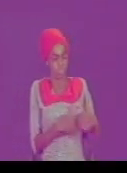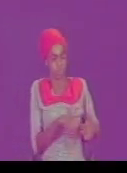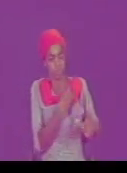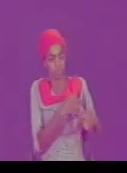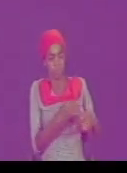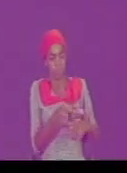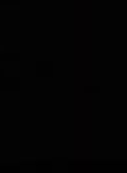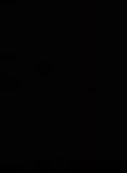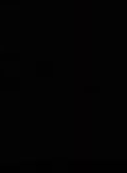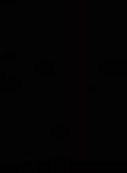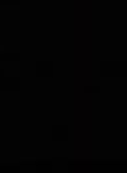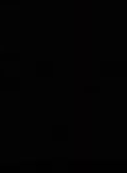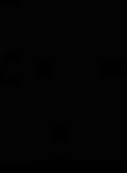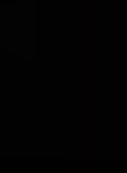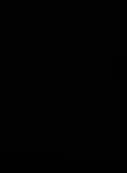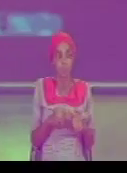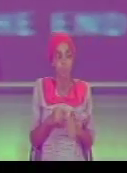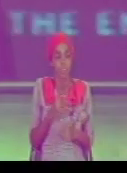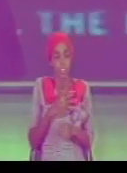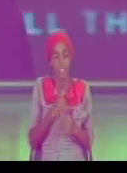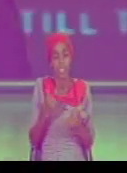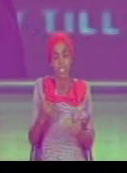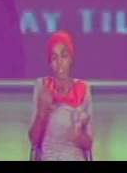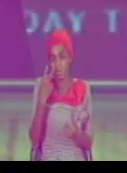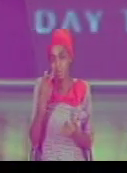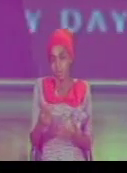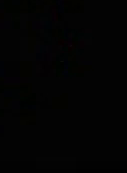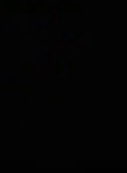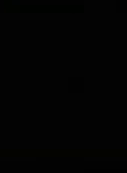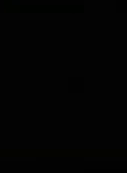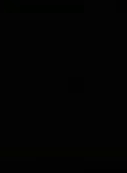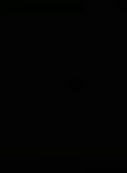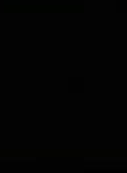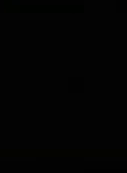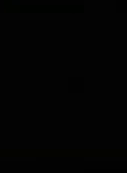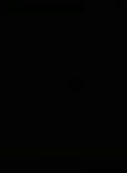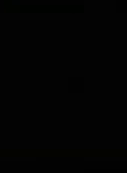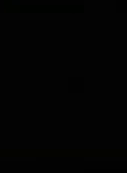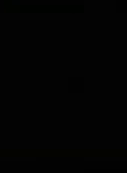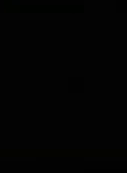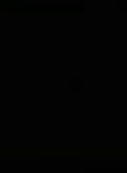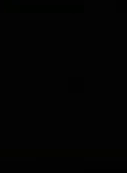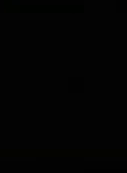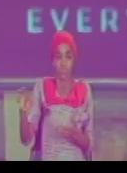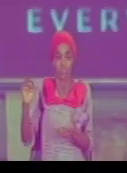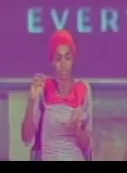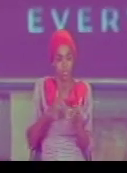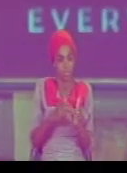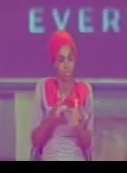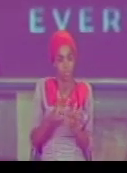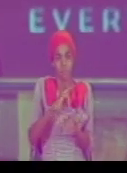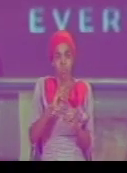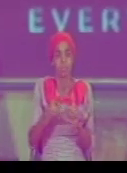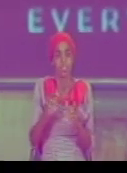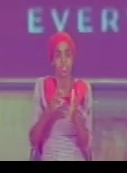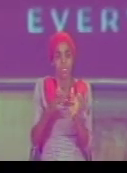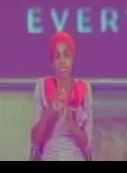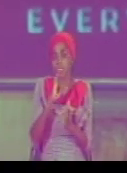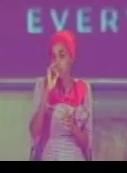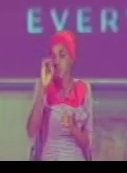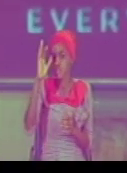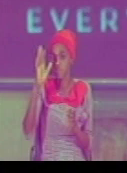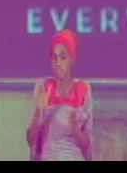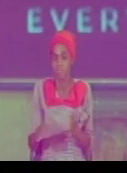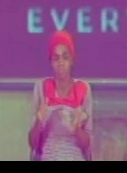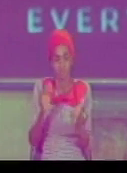is this? Even the service of Jesus, where Jesus is the pastor, is the teacher,